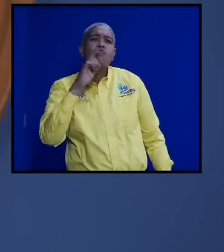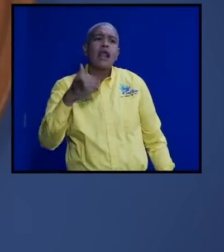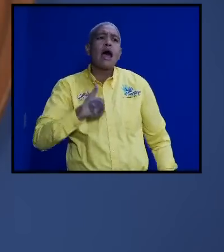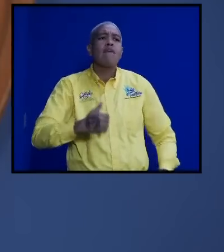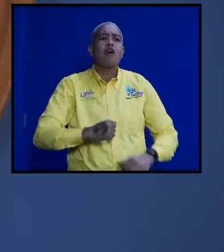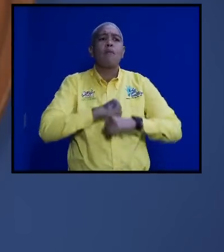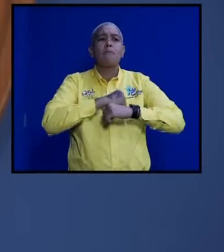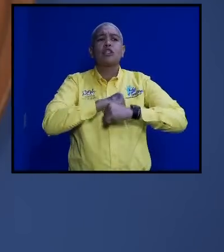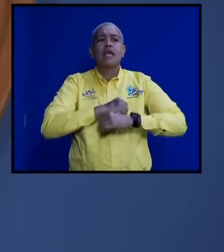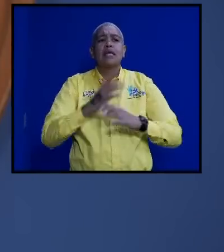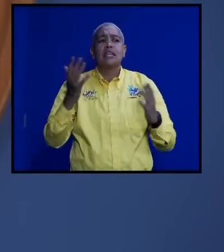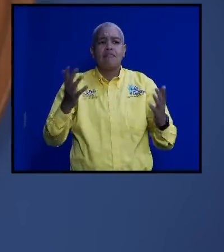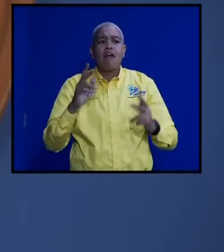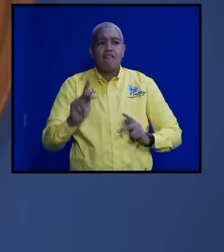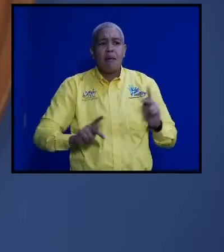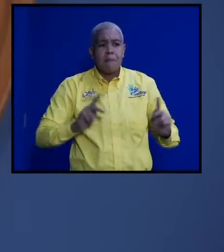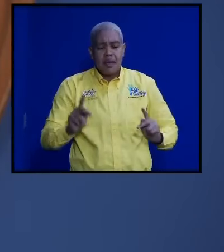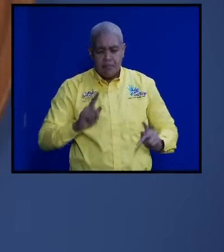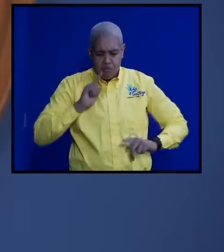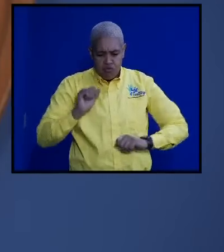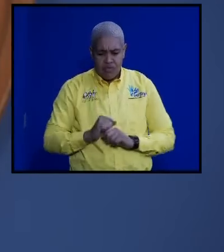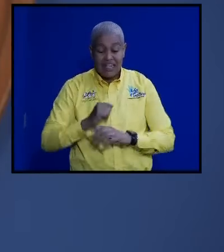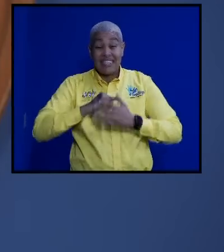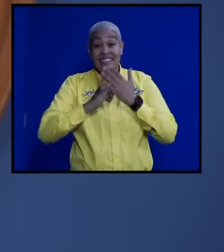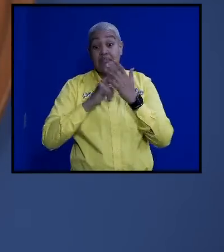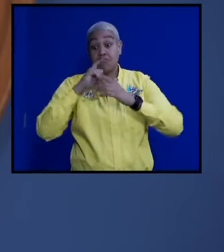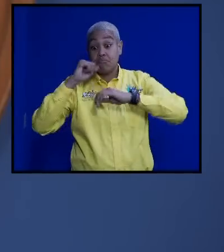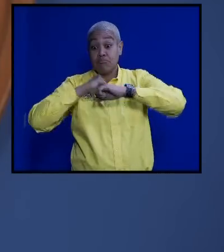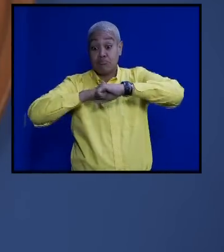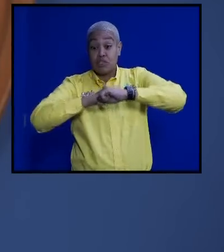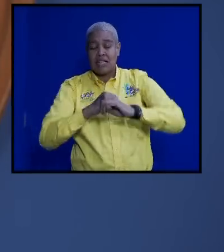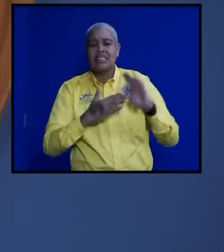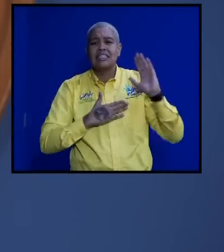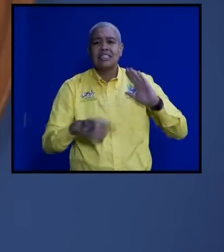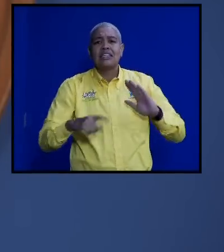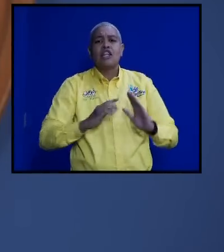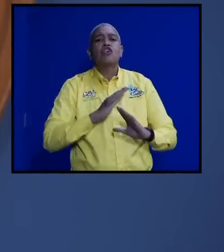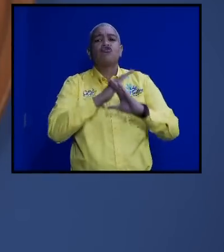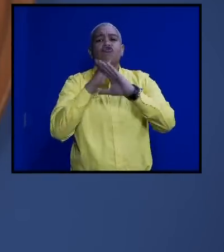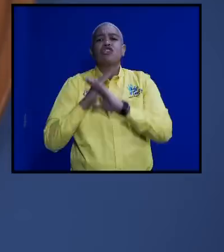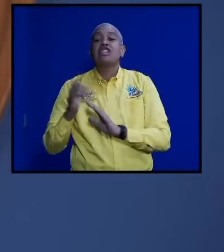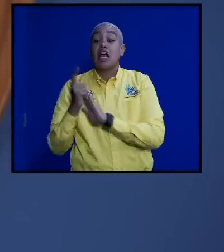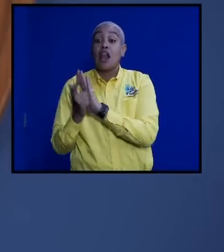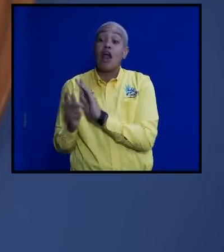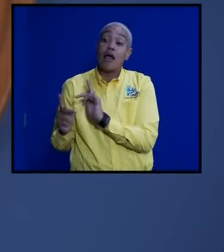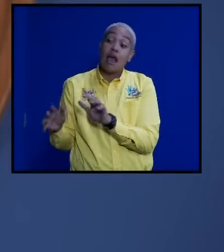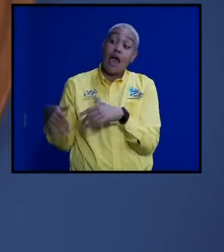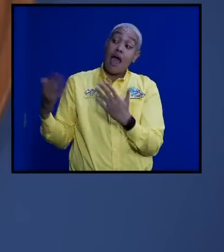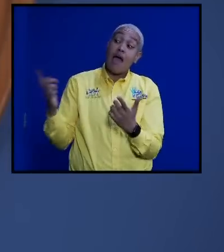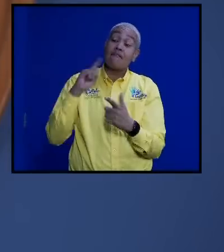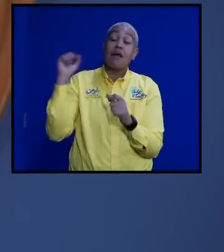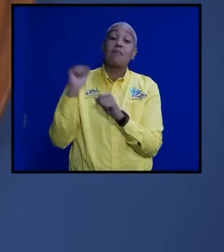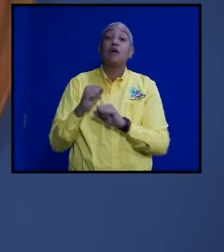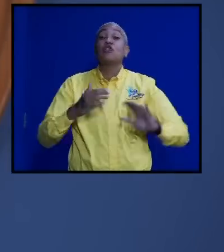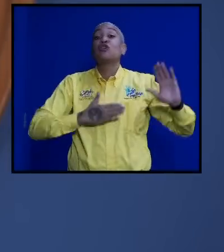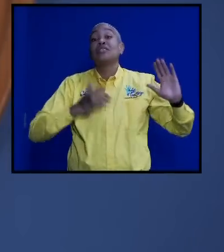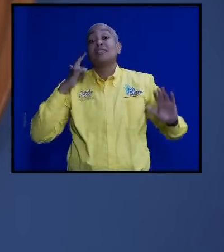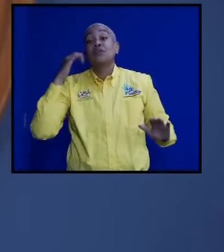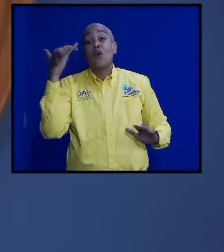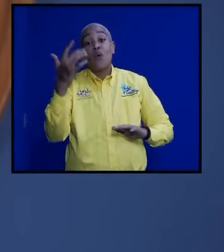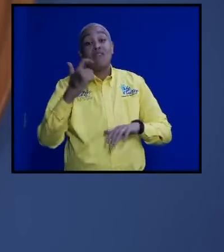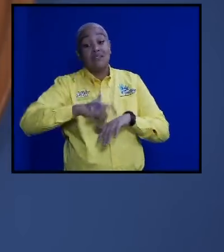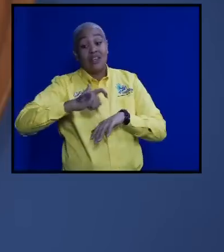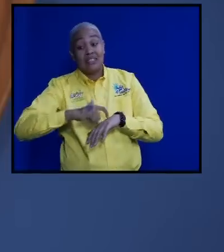protective shield of the people is designed to protect the law-abiding citizens, restrict the lawless, and ensure that citizens over the festive season